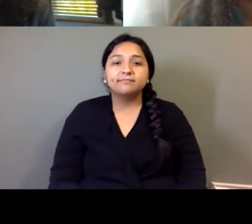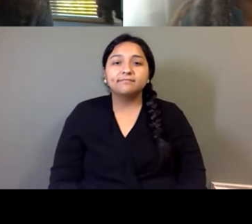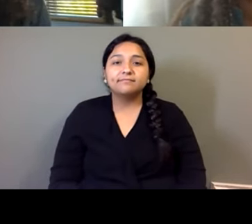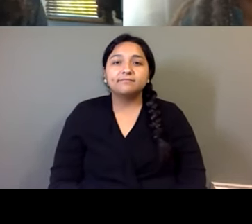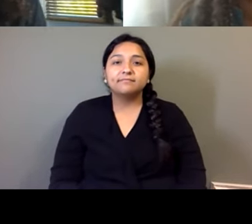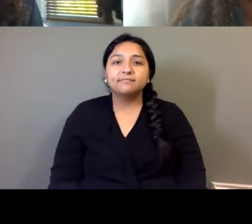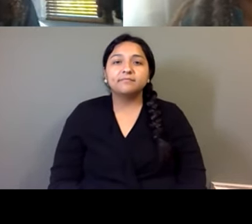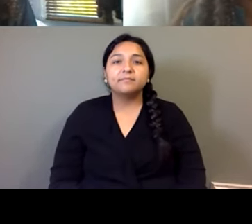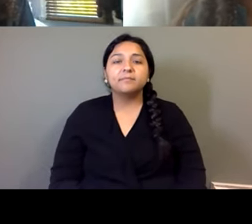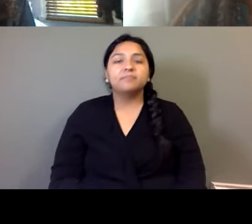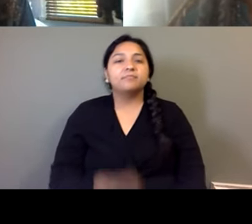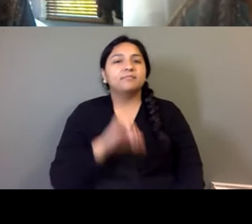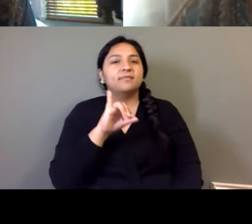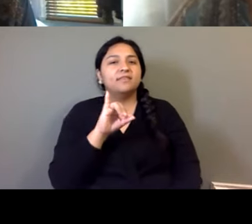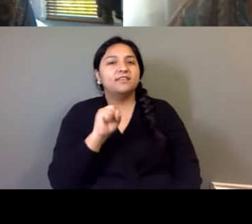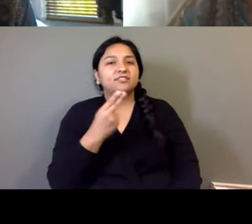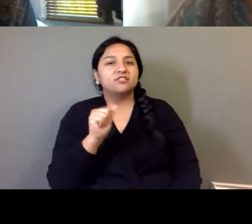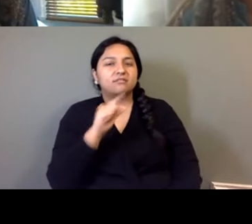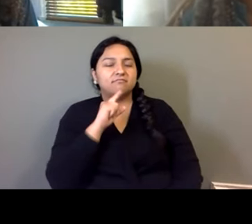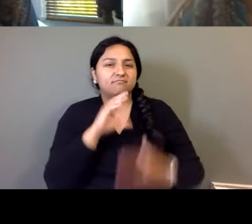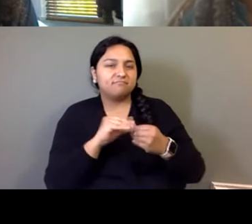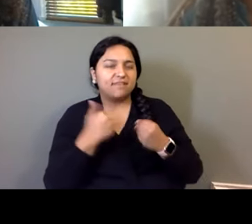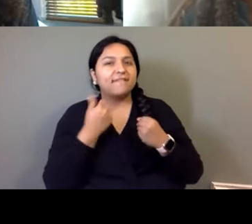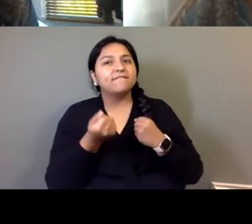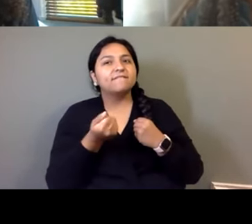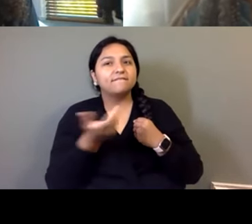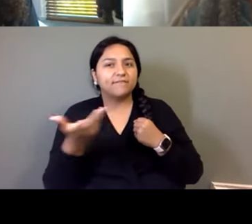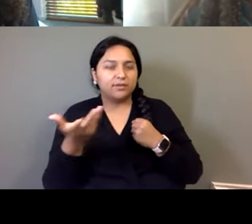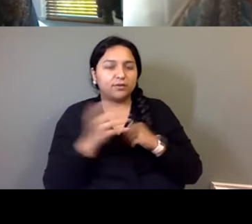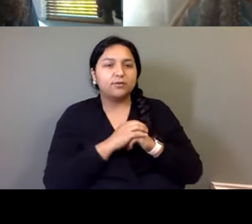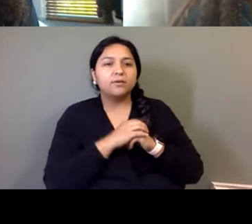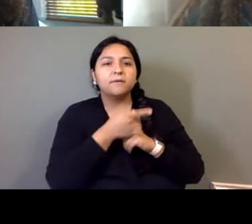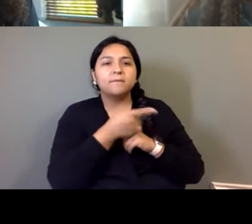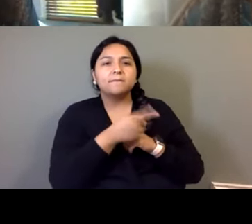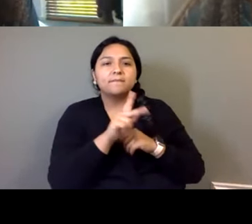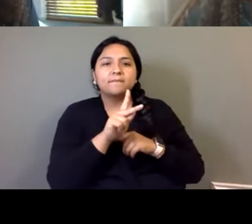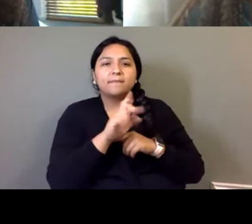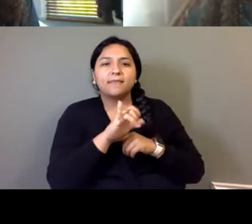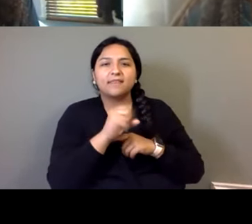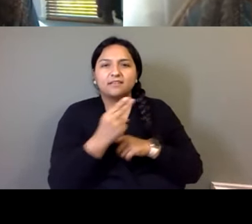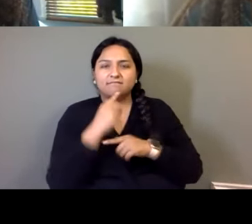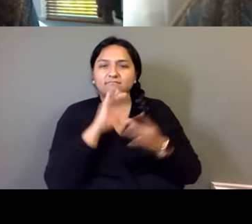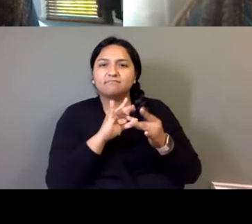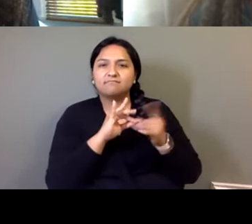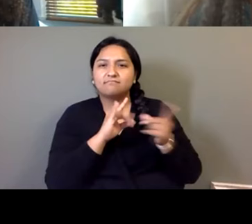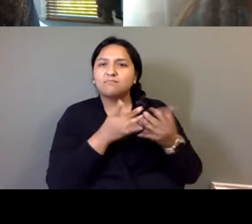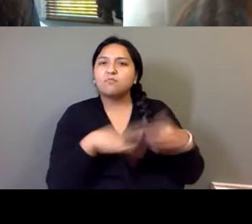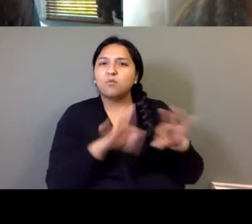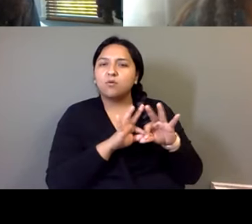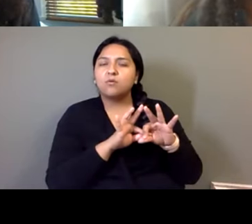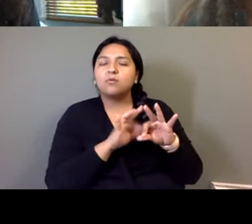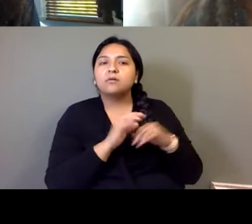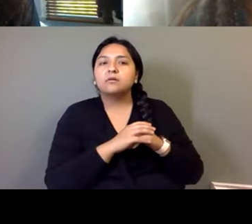I have a couple of things. I feel like something that Keish said that's really important is like